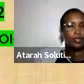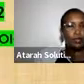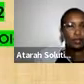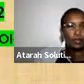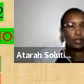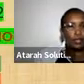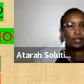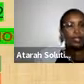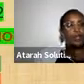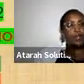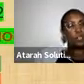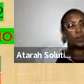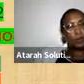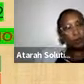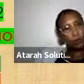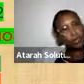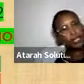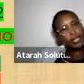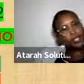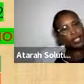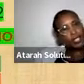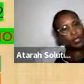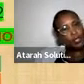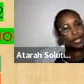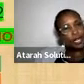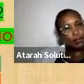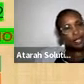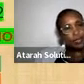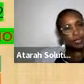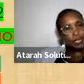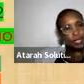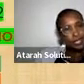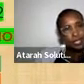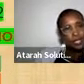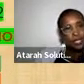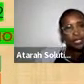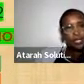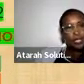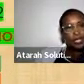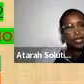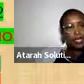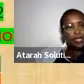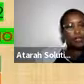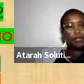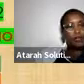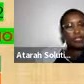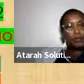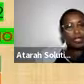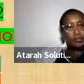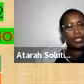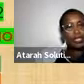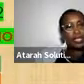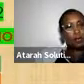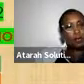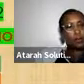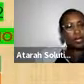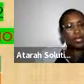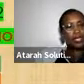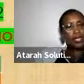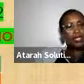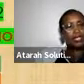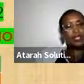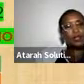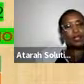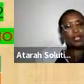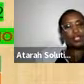What? Wait. So 3 people will get trained on anger management. Then there's conflict management at the